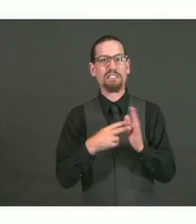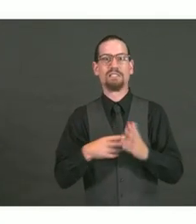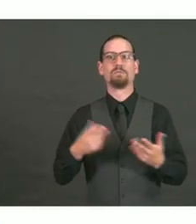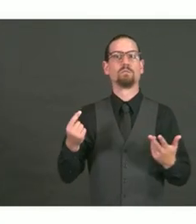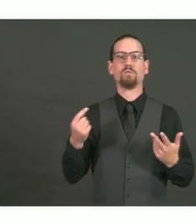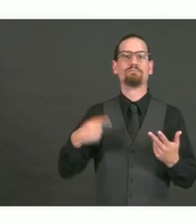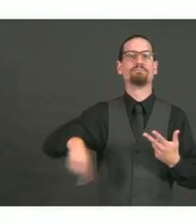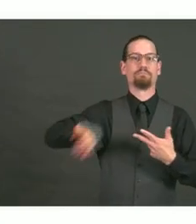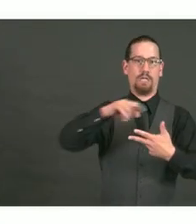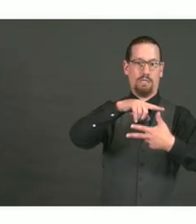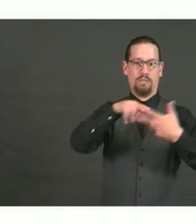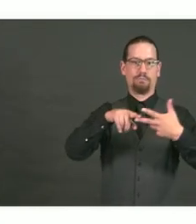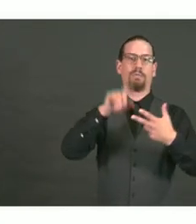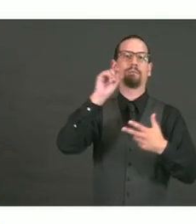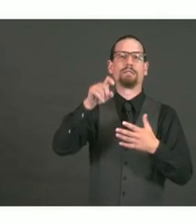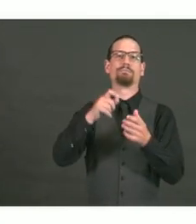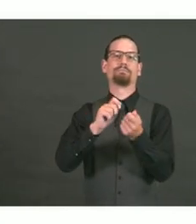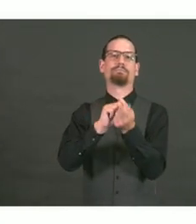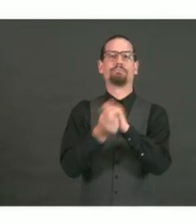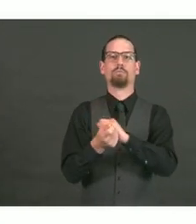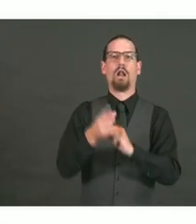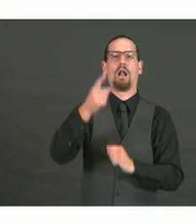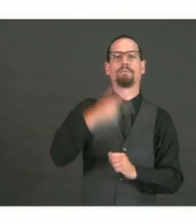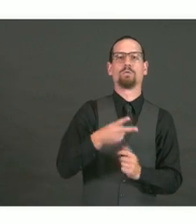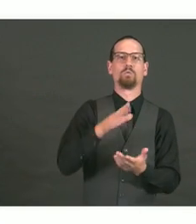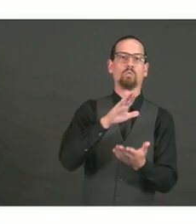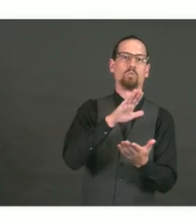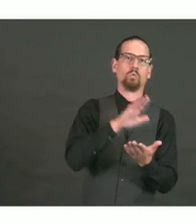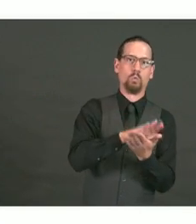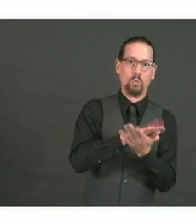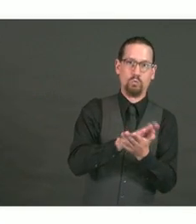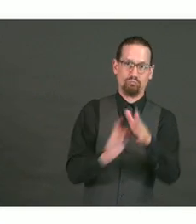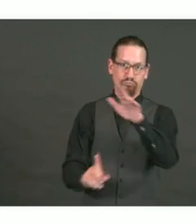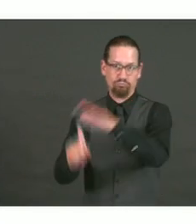state would be cleared for full in-person.